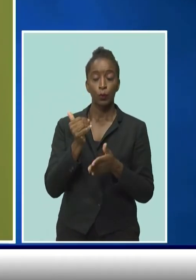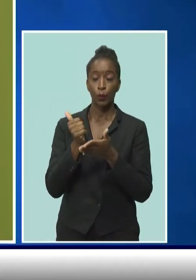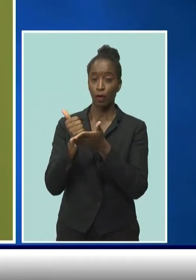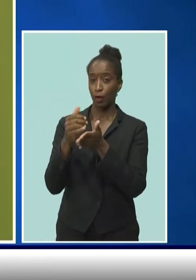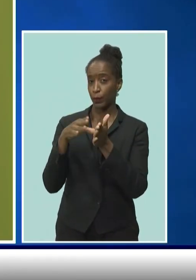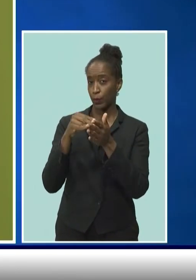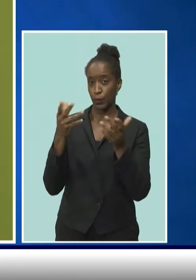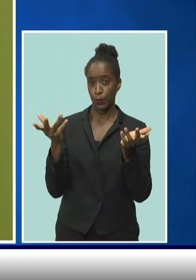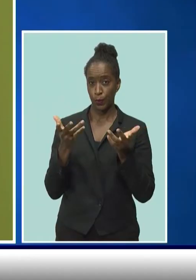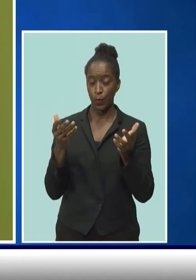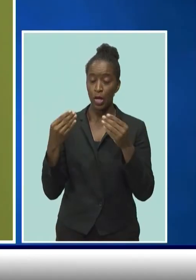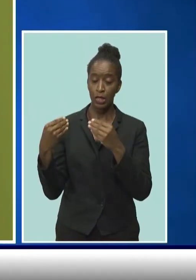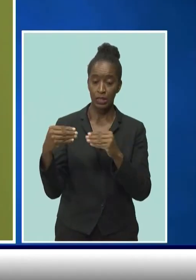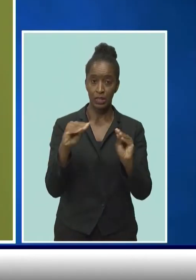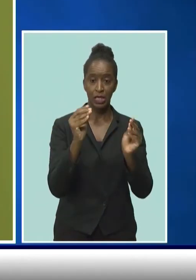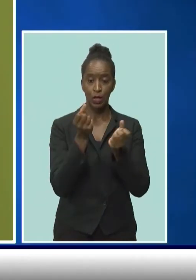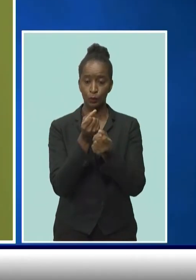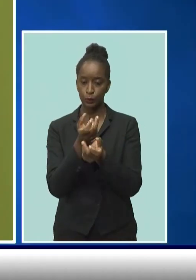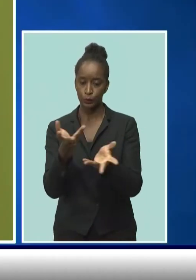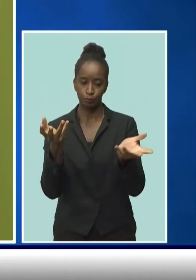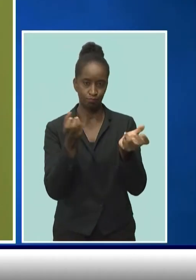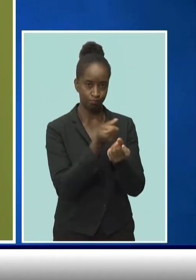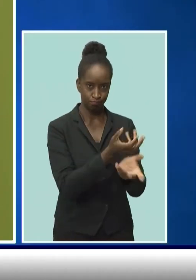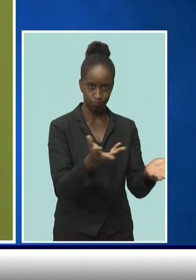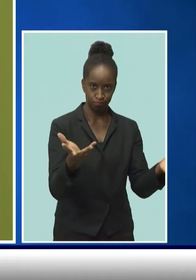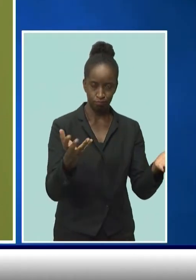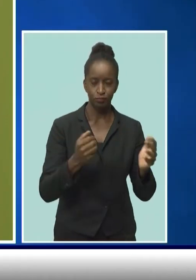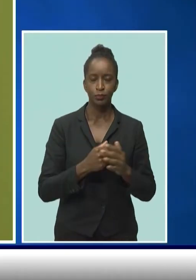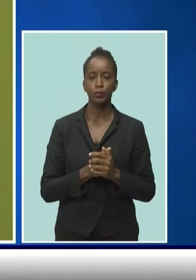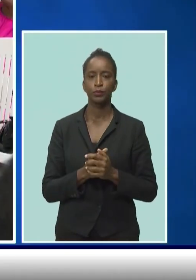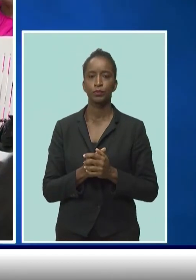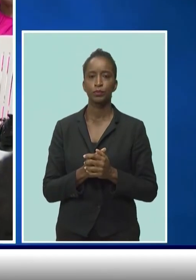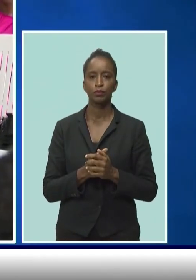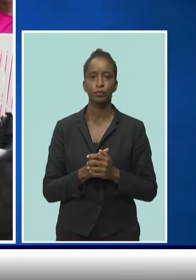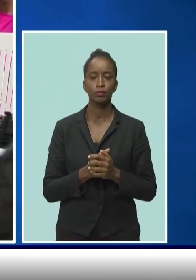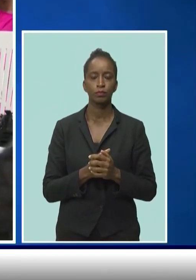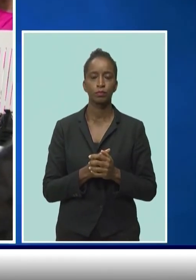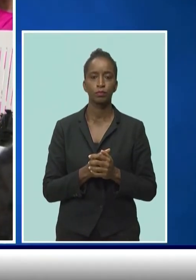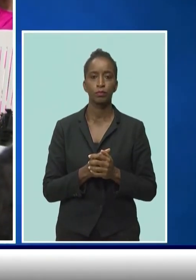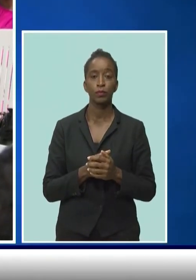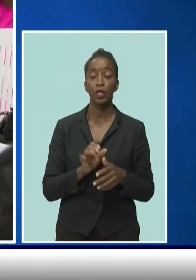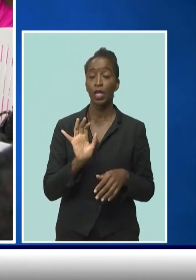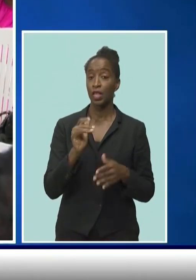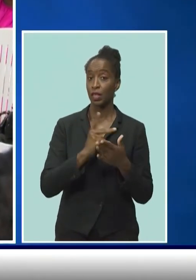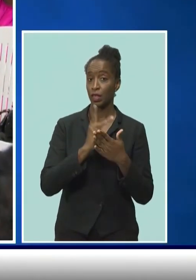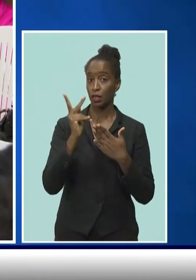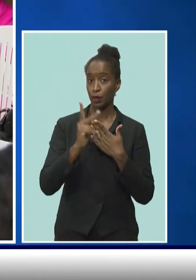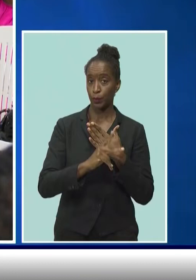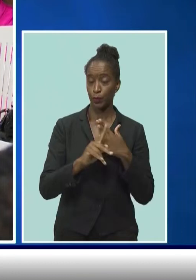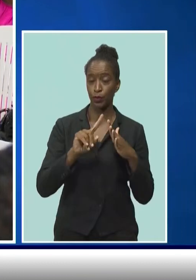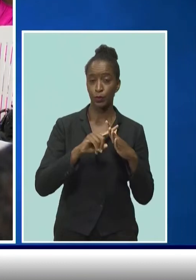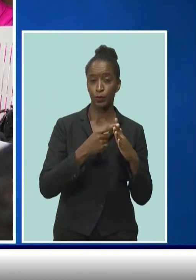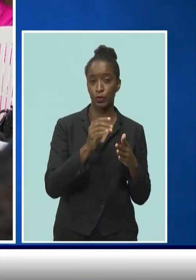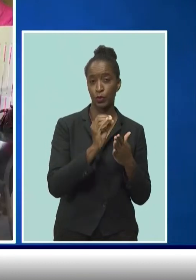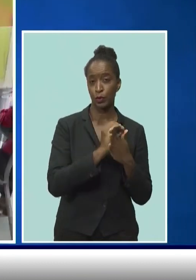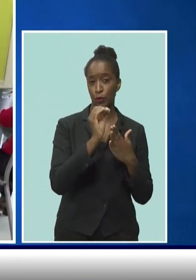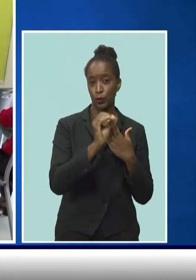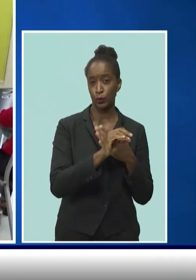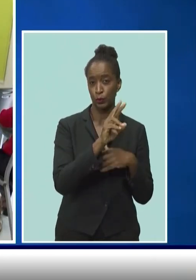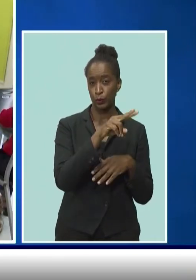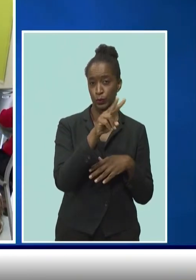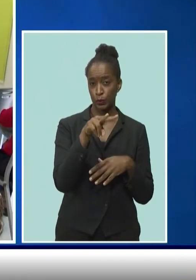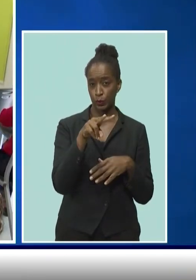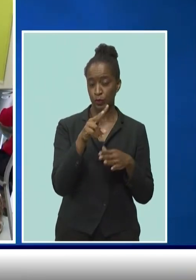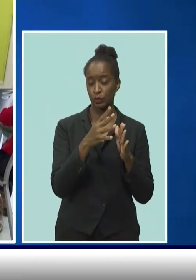know, distribution can make or break a company. The 8-week Manufest initiative will run from October 22nd until